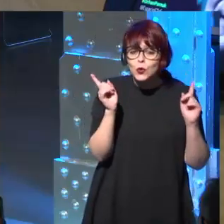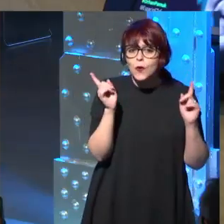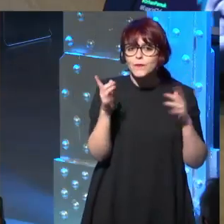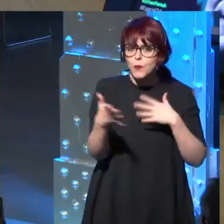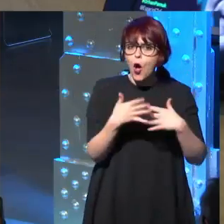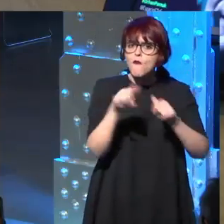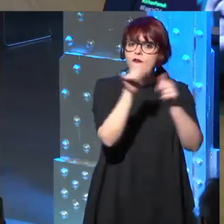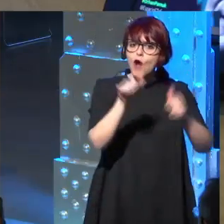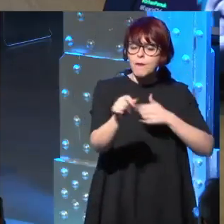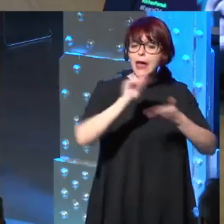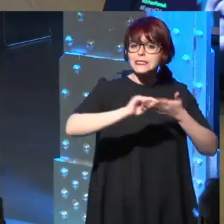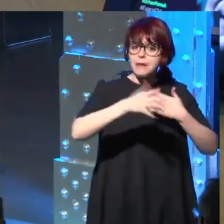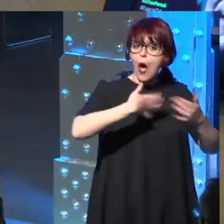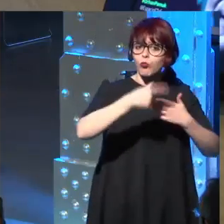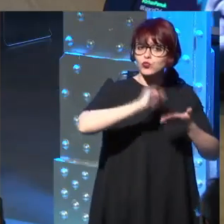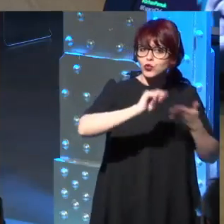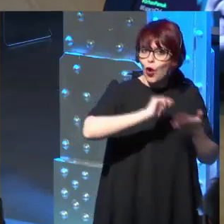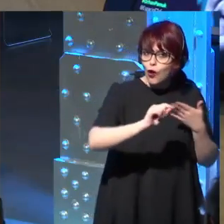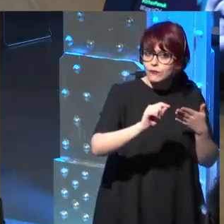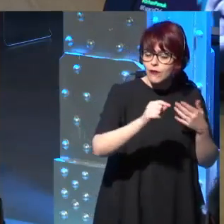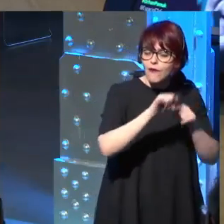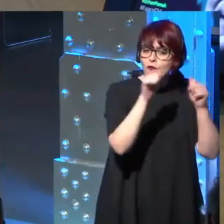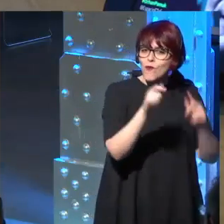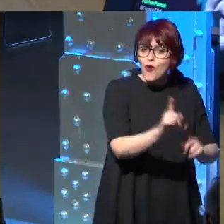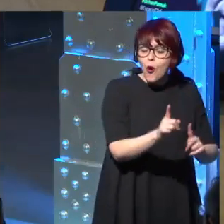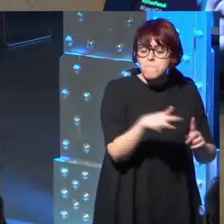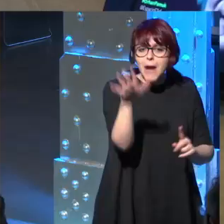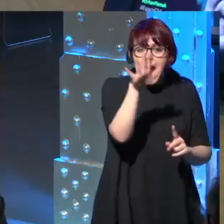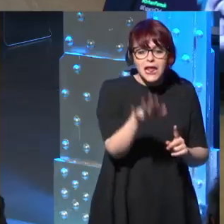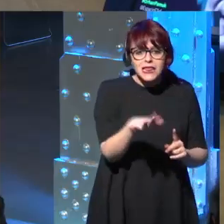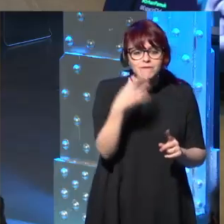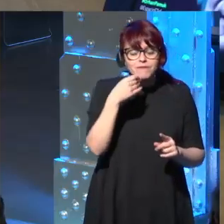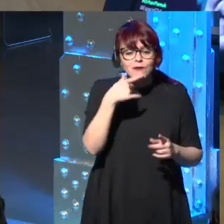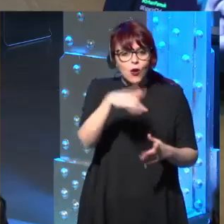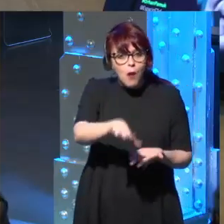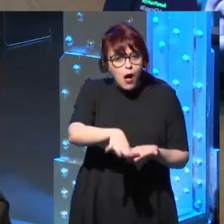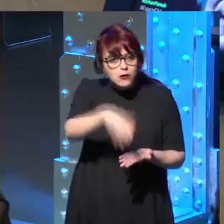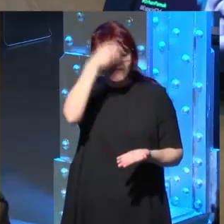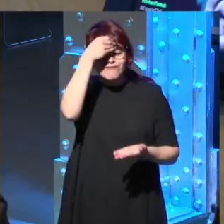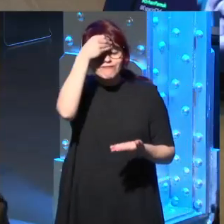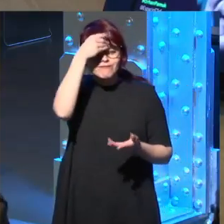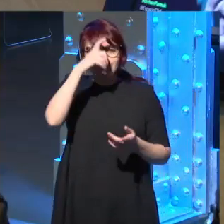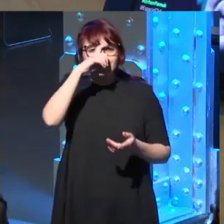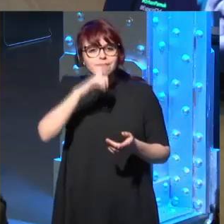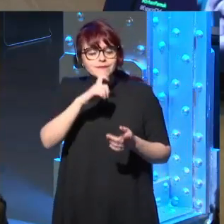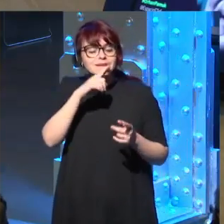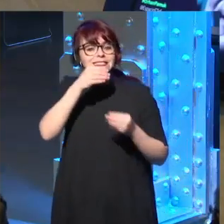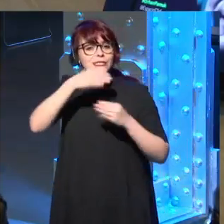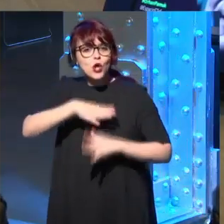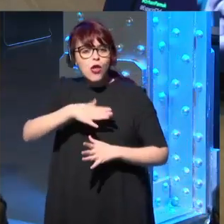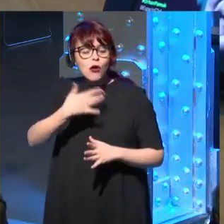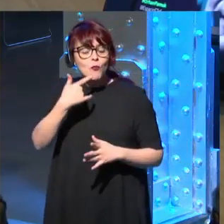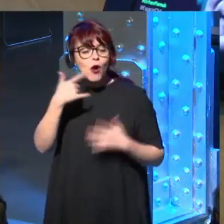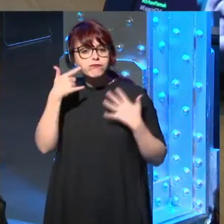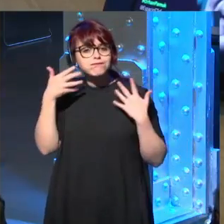More than because of the skill of the author, it is because the story seems to flow